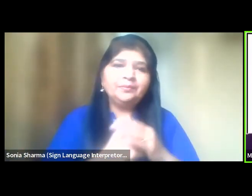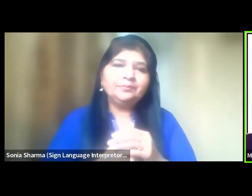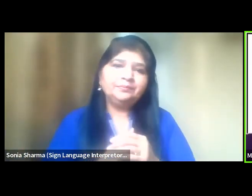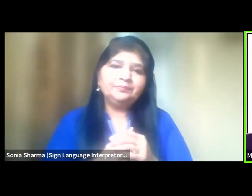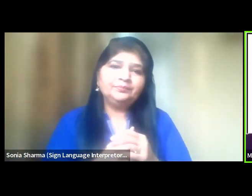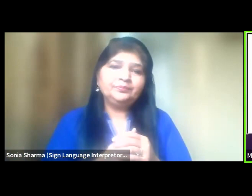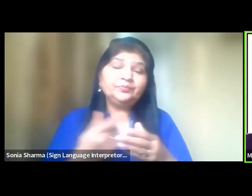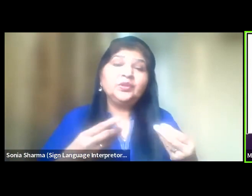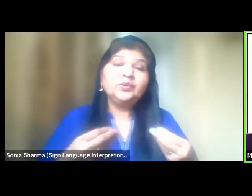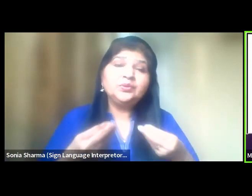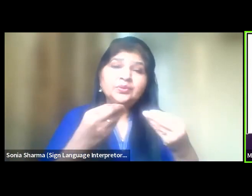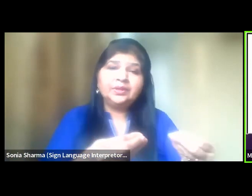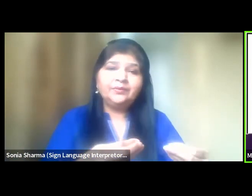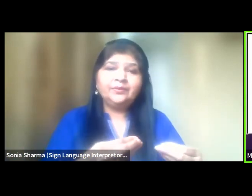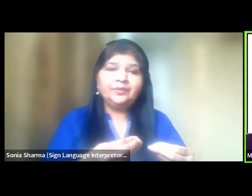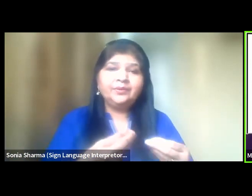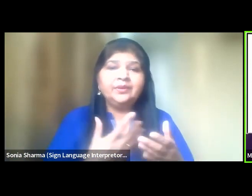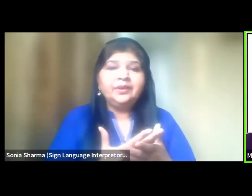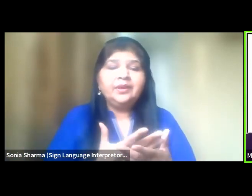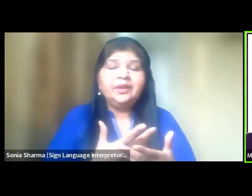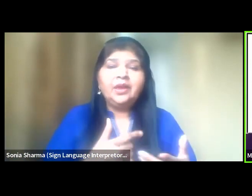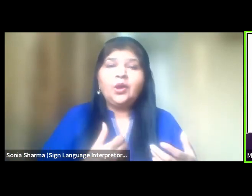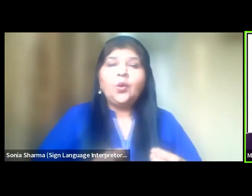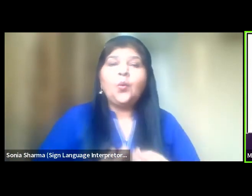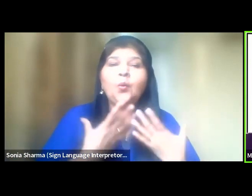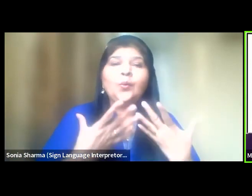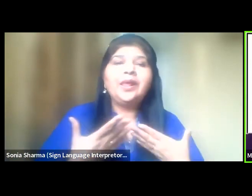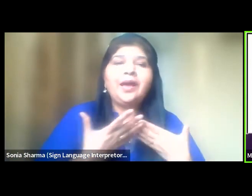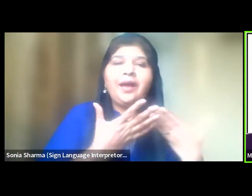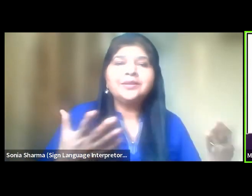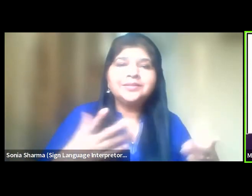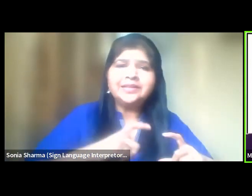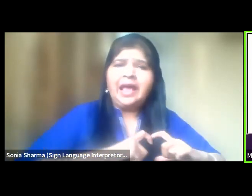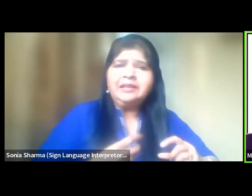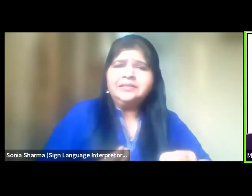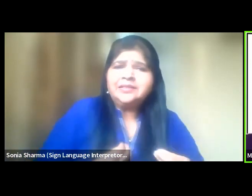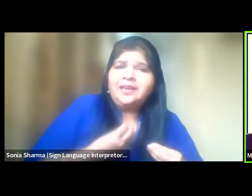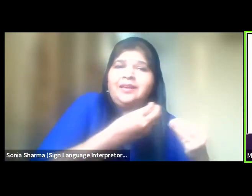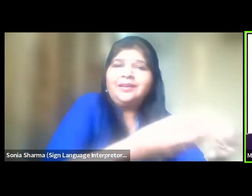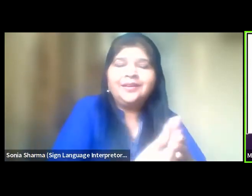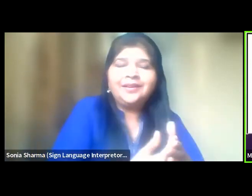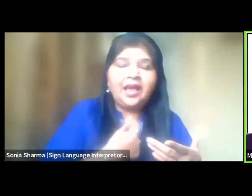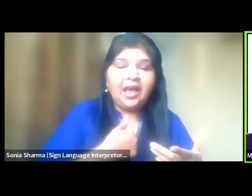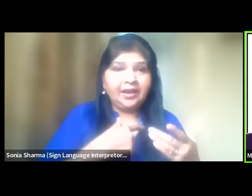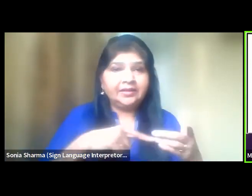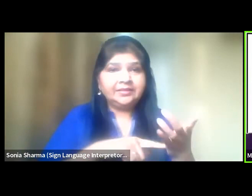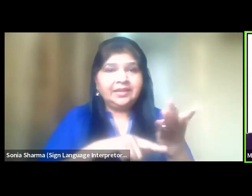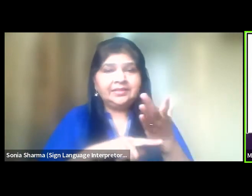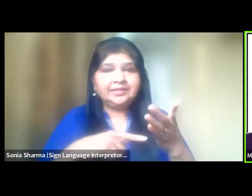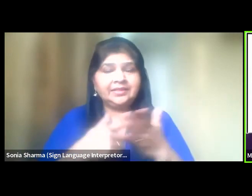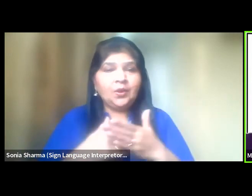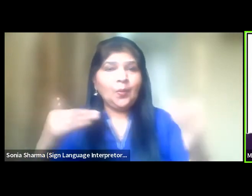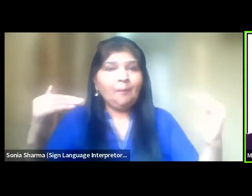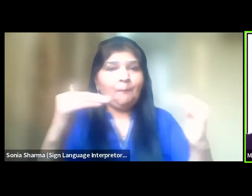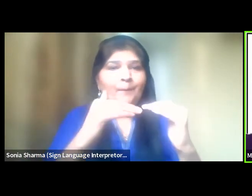give and give wholeheartedly. Our trust will match